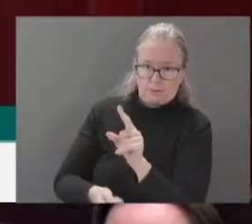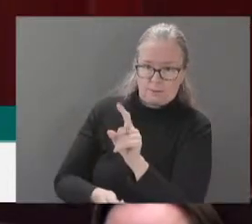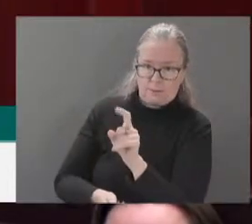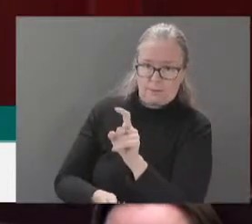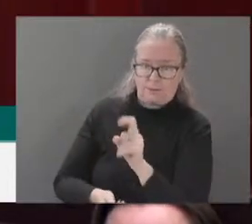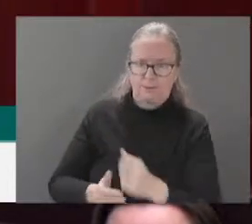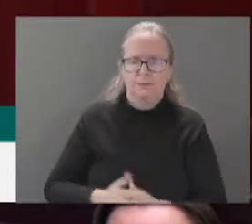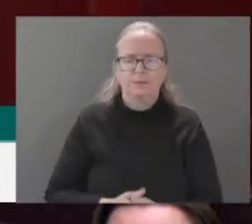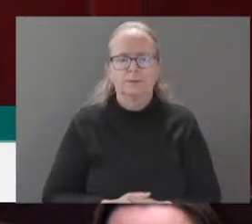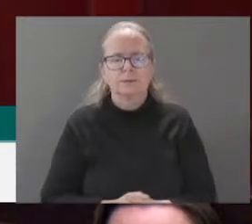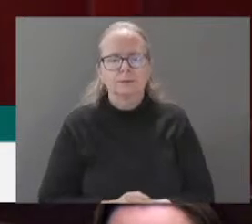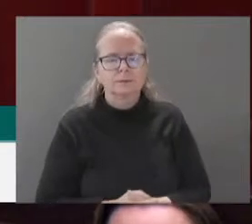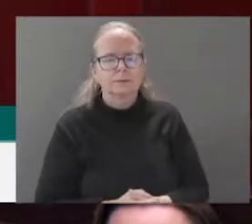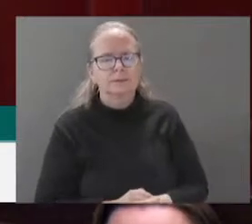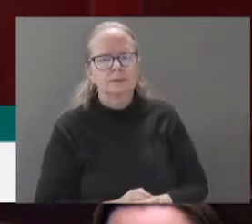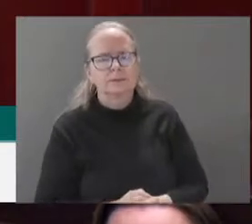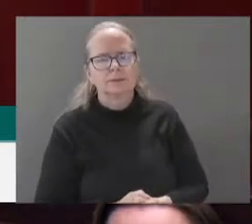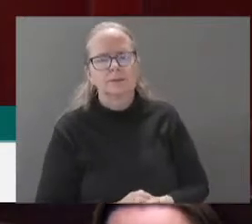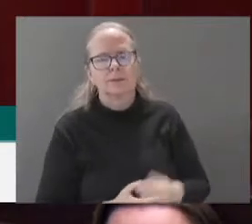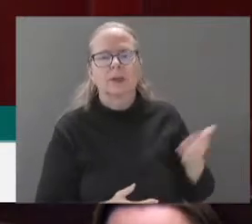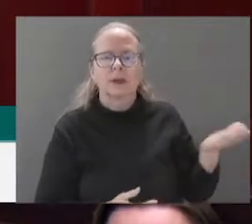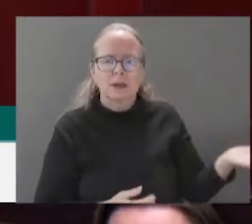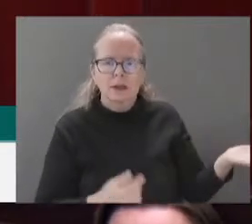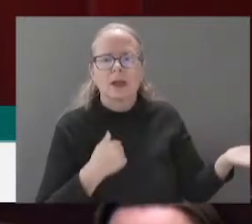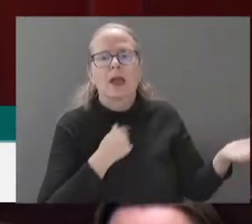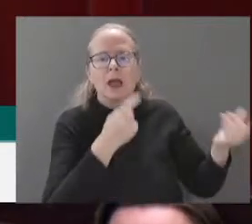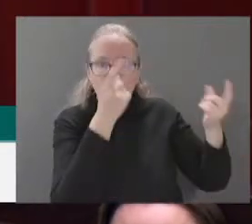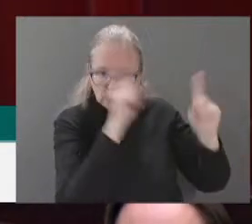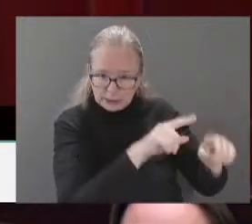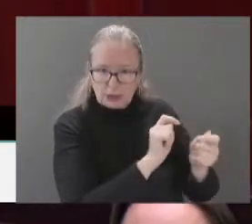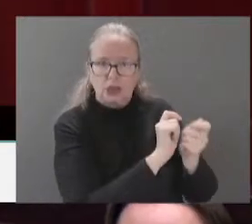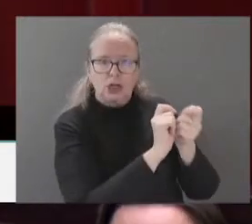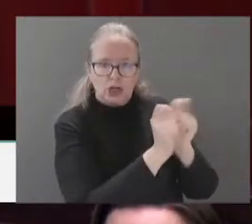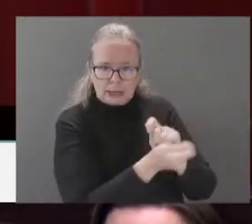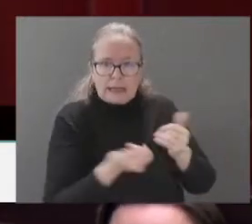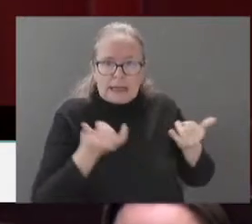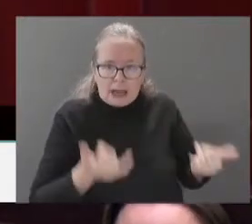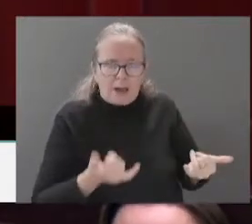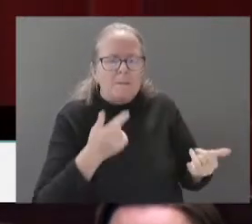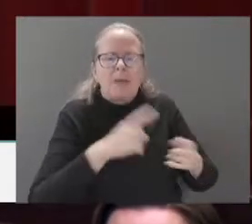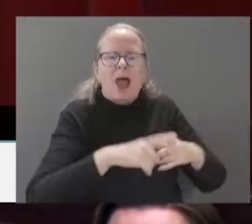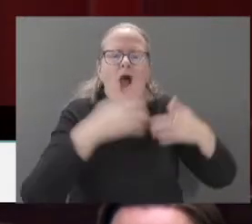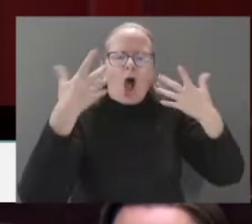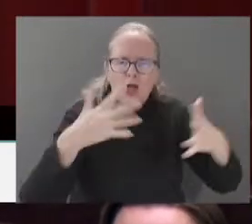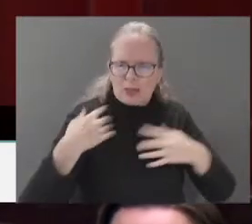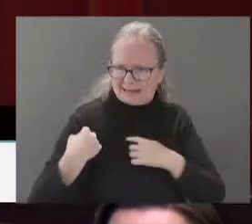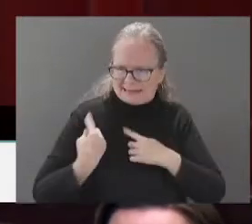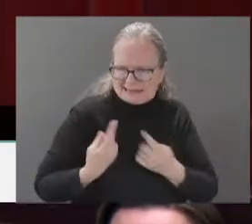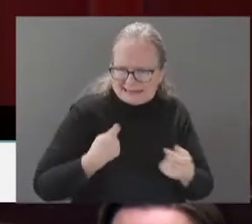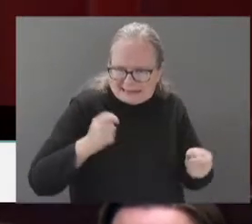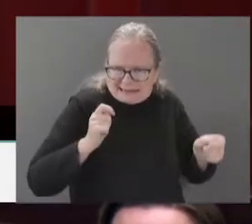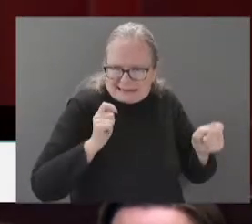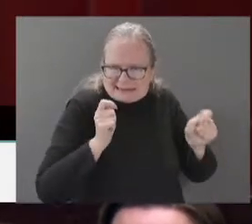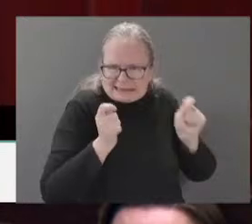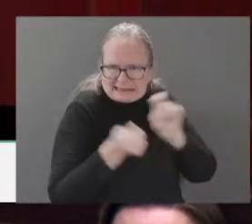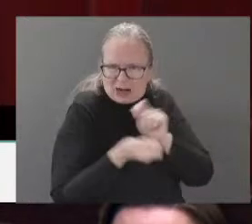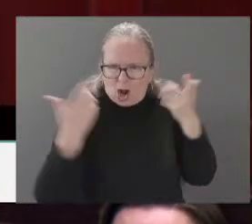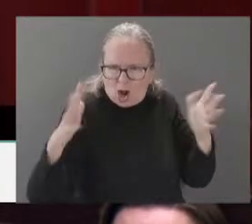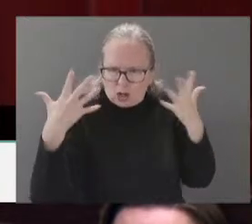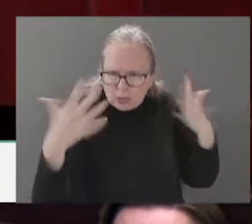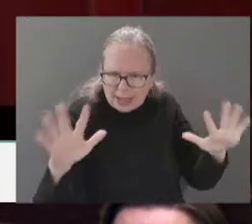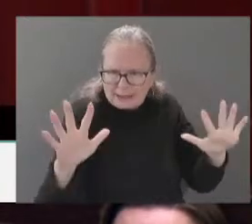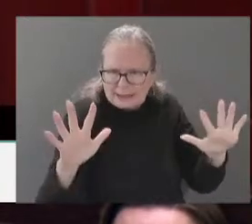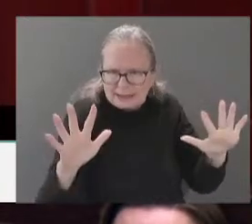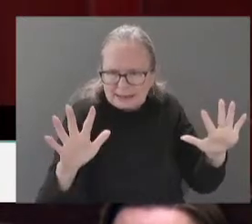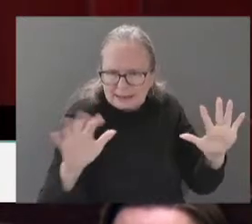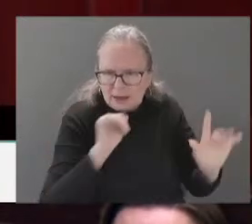will I agree there'll be changed a day I will let you know Mr Speaker they have already been changed as a day Mr Speaker unlike the opposition who wants to make up things inside the